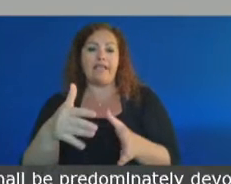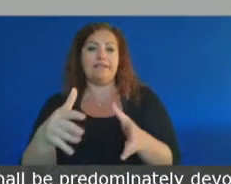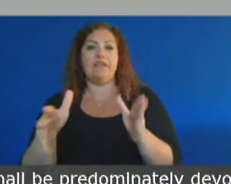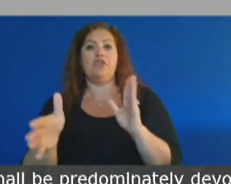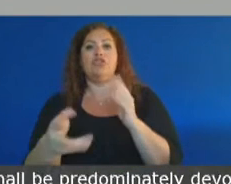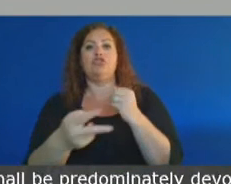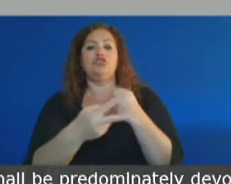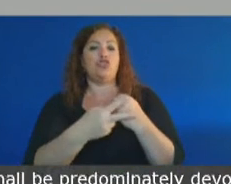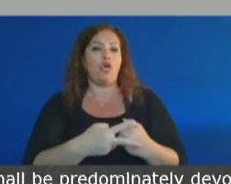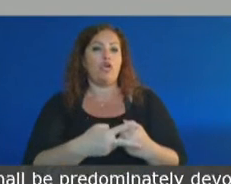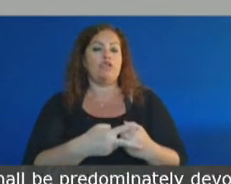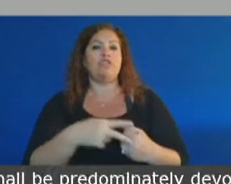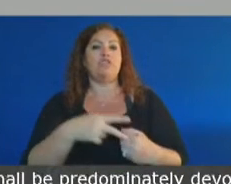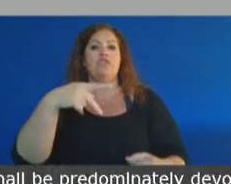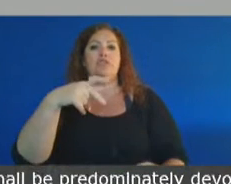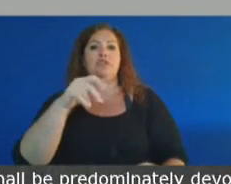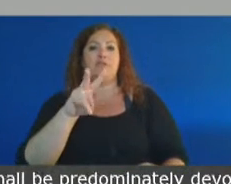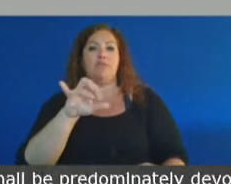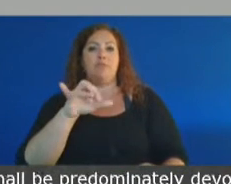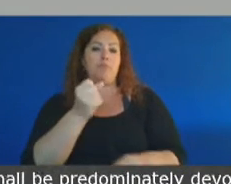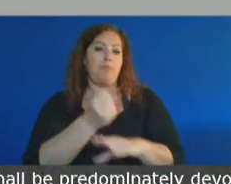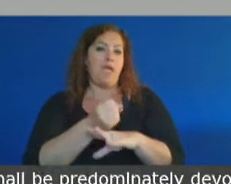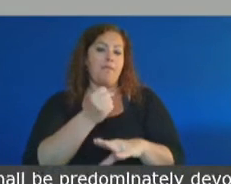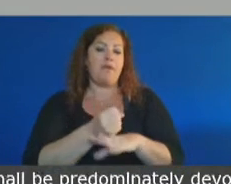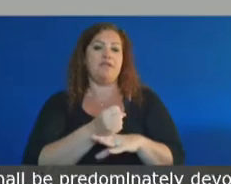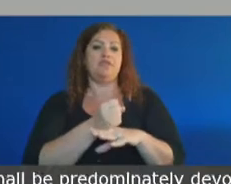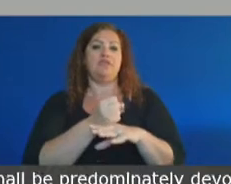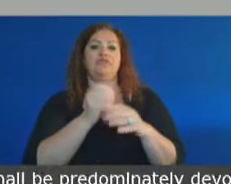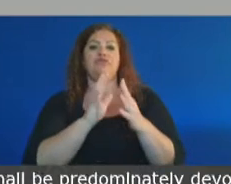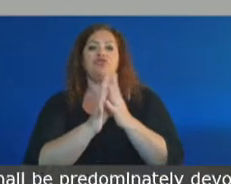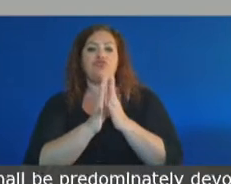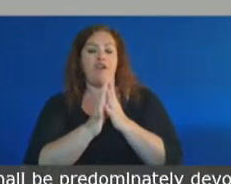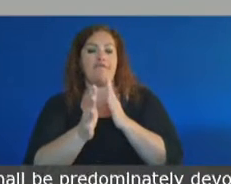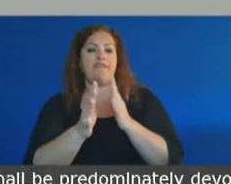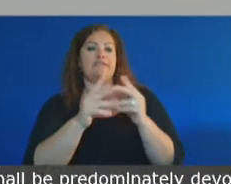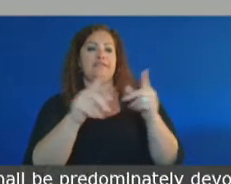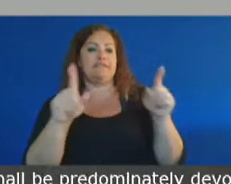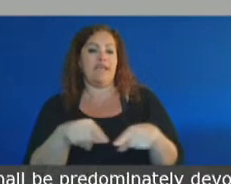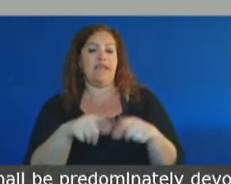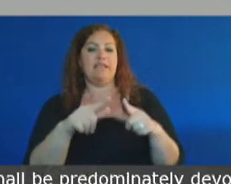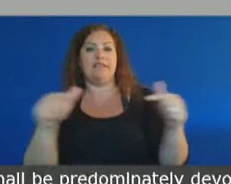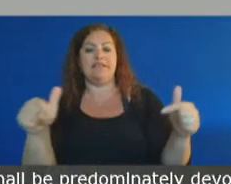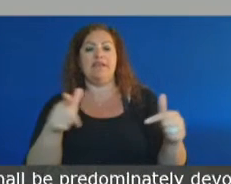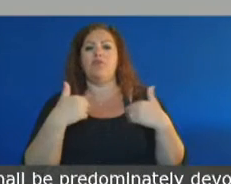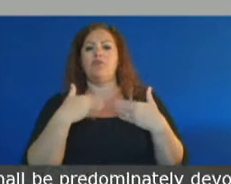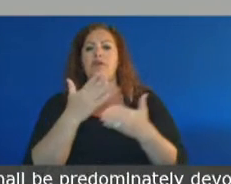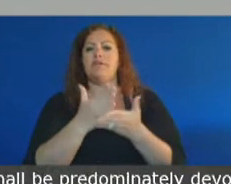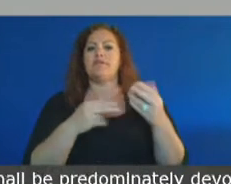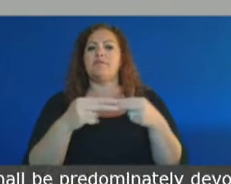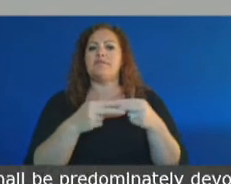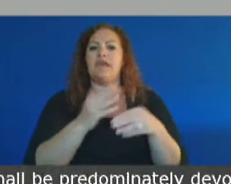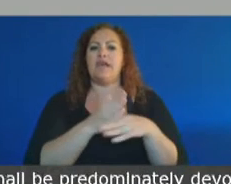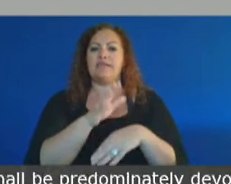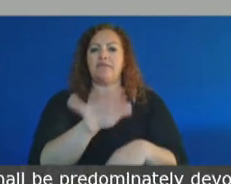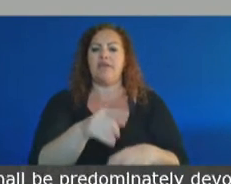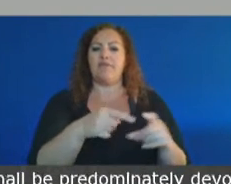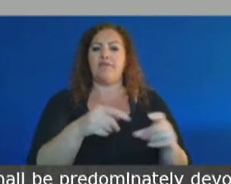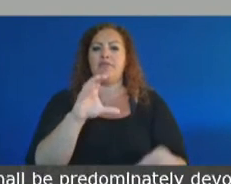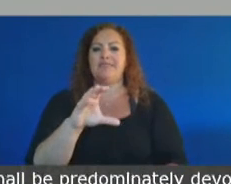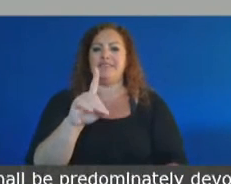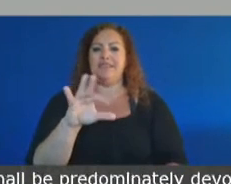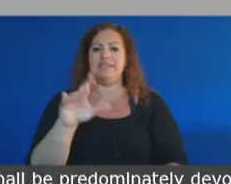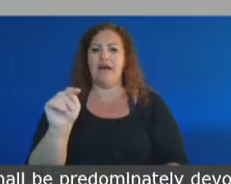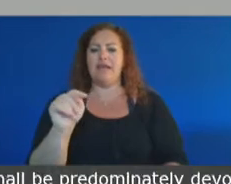payment uh traffic signs coordinated single timing Etc uh we do have some slides uh after this one from C do just to talk